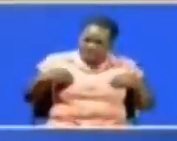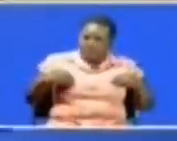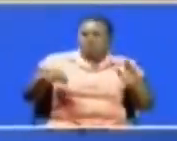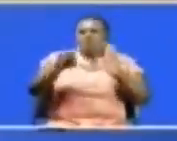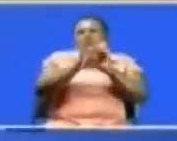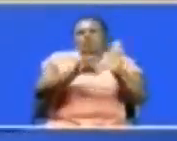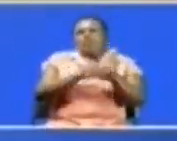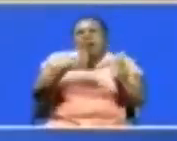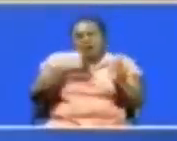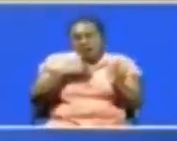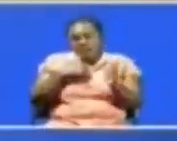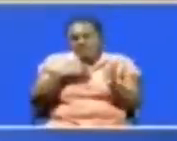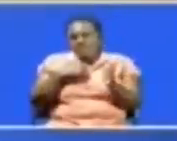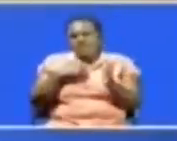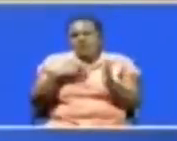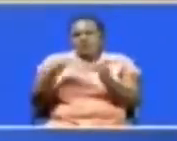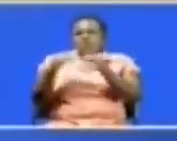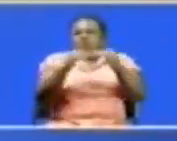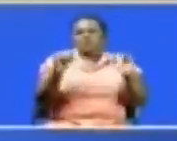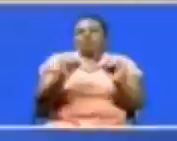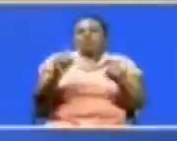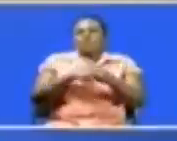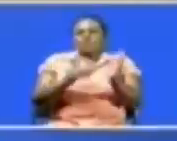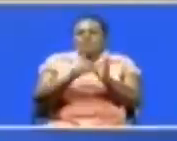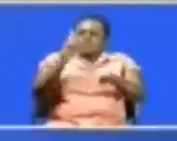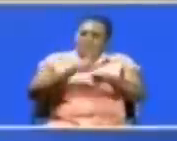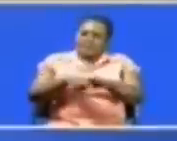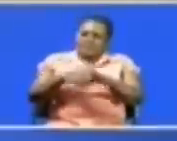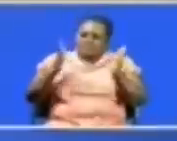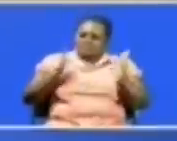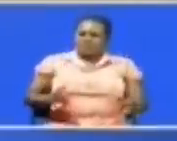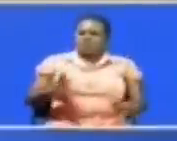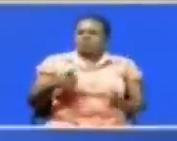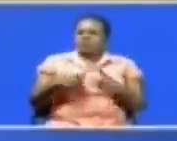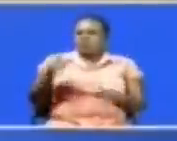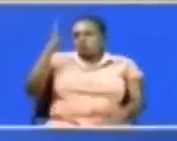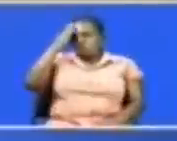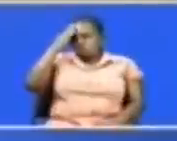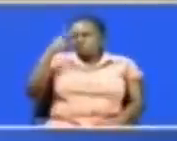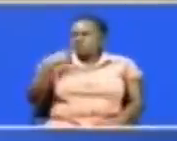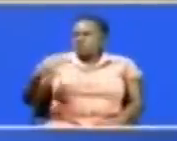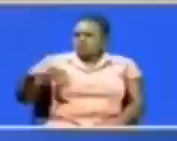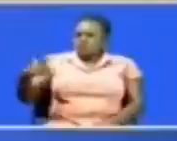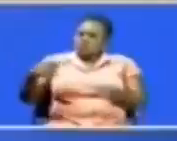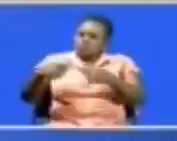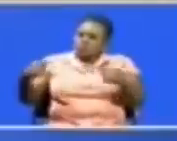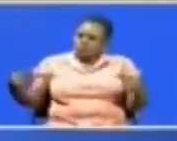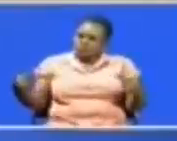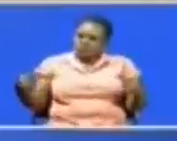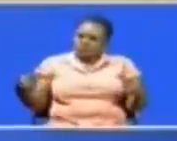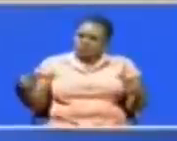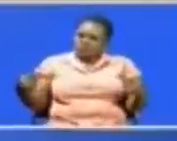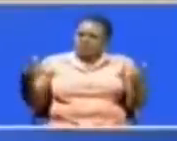constitution, that we have developed inequitably. So when somebody starts, and you know, we have been saying this as an opposition, that really,